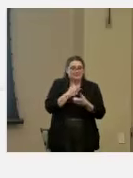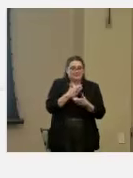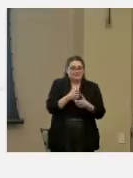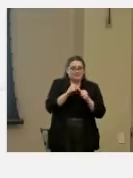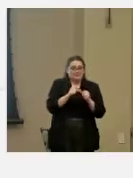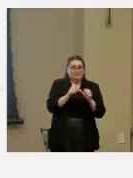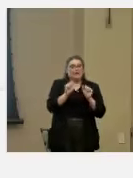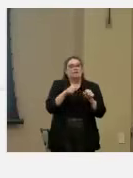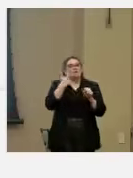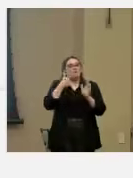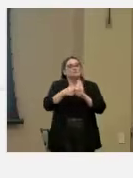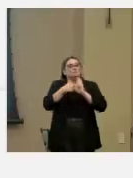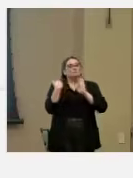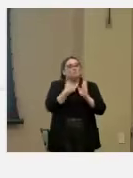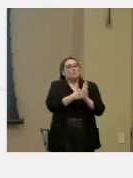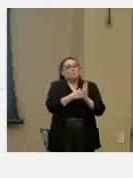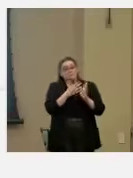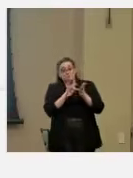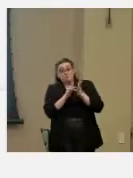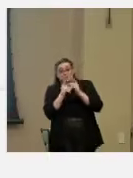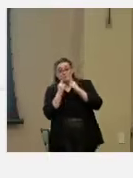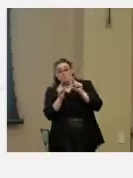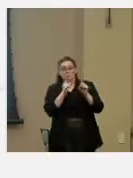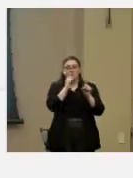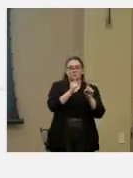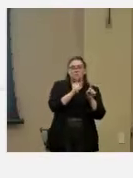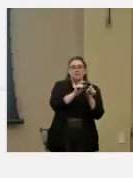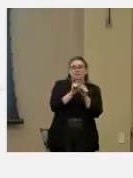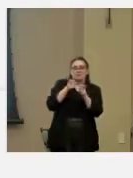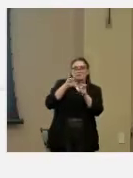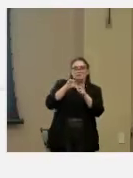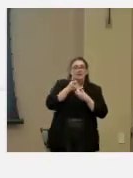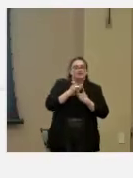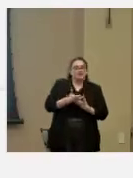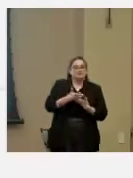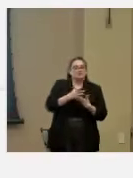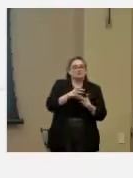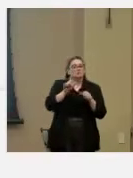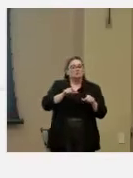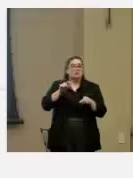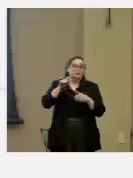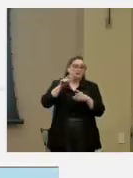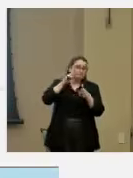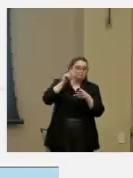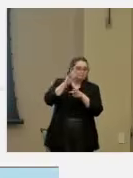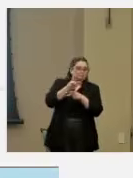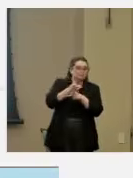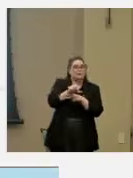efficacious medications are in addressing fatigue along with the other disease activities.